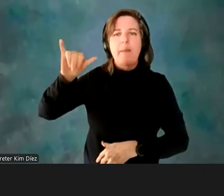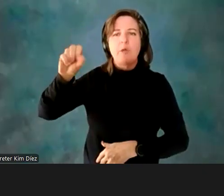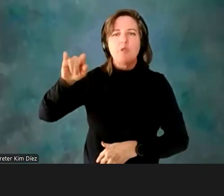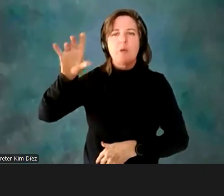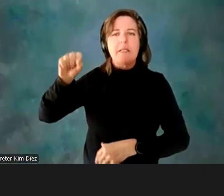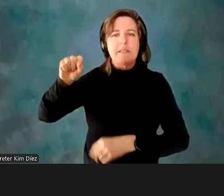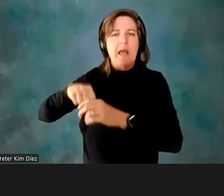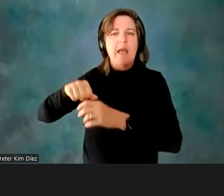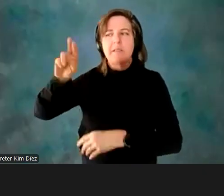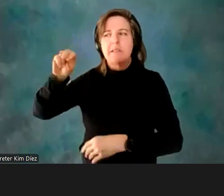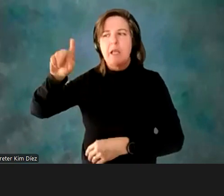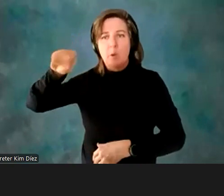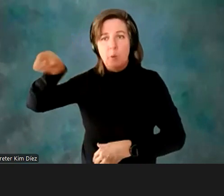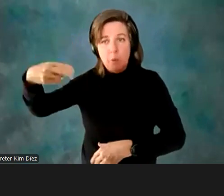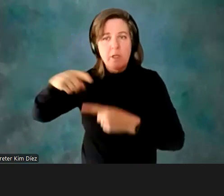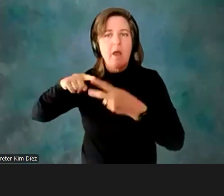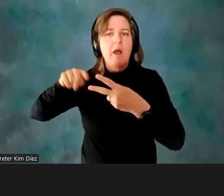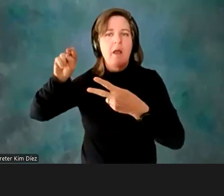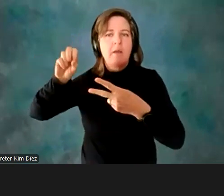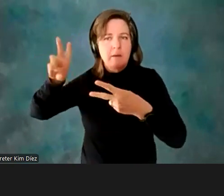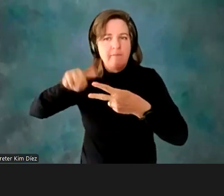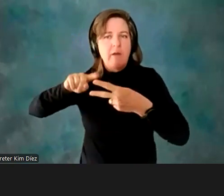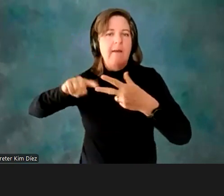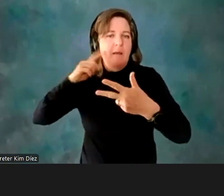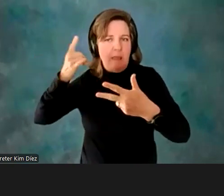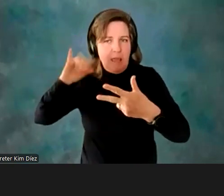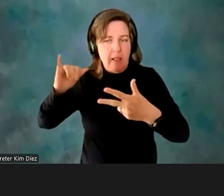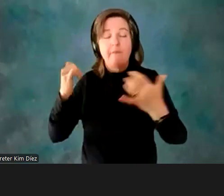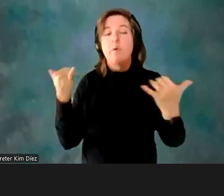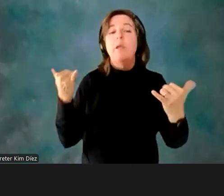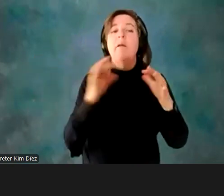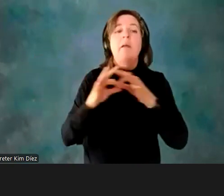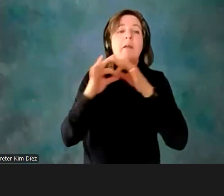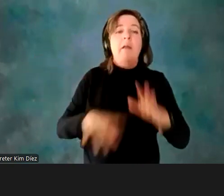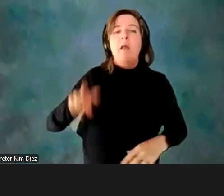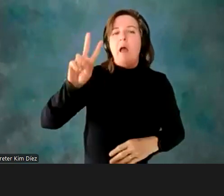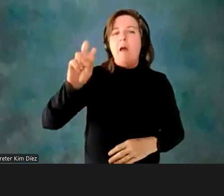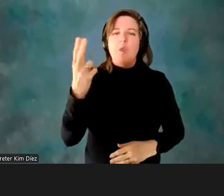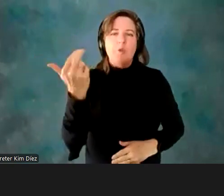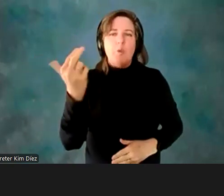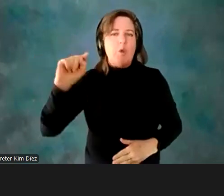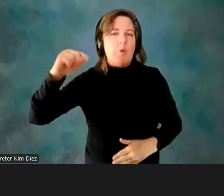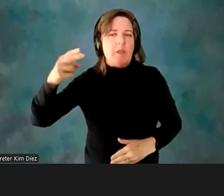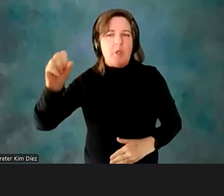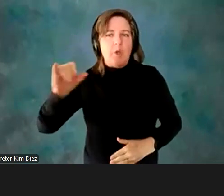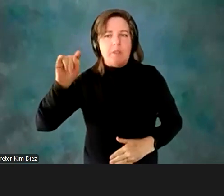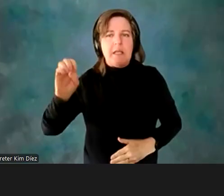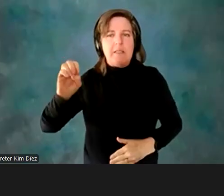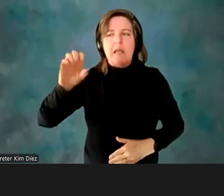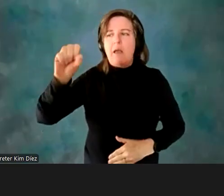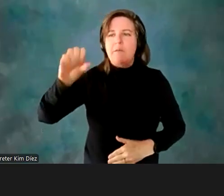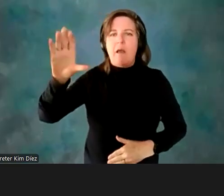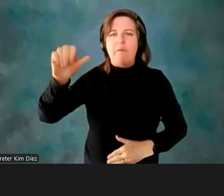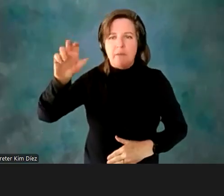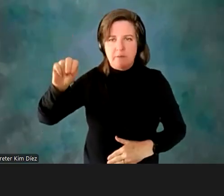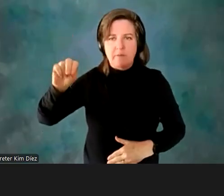is currently the national coordinator of the 213 site of the Soil and Climate Analysis Network,